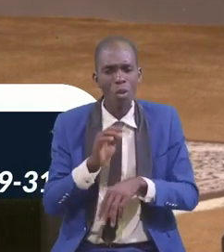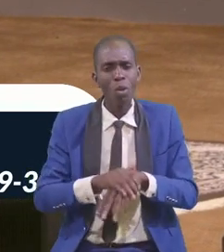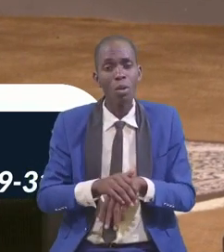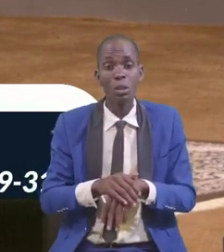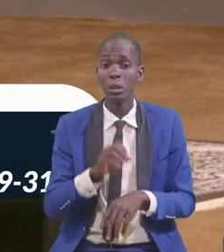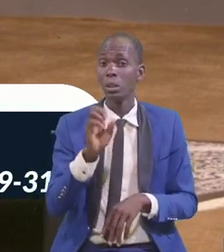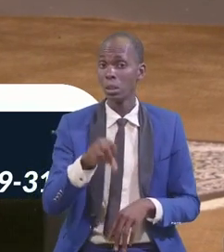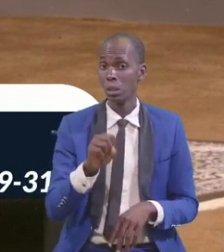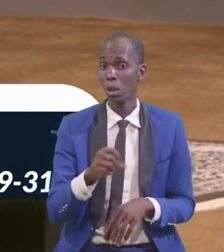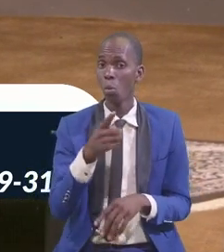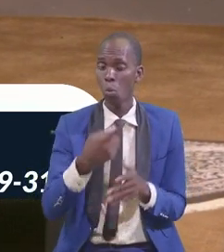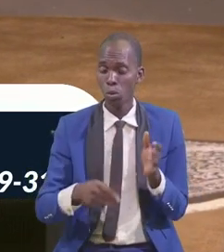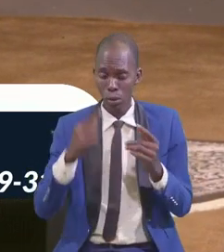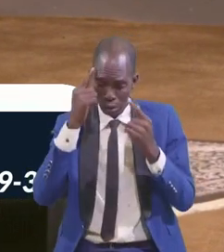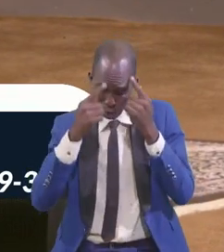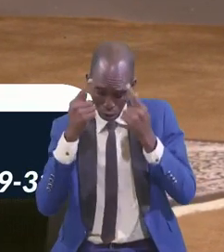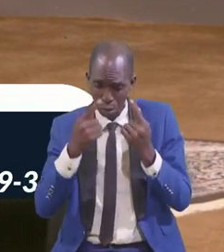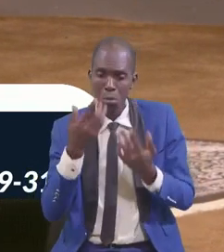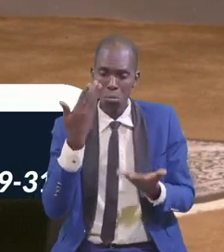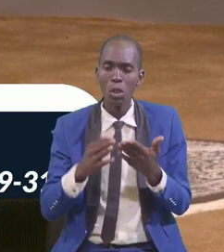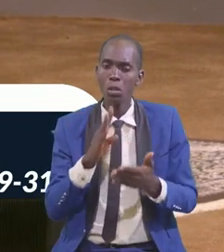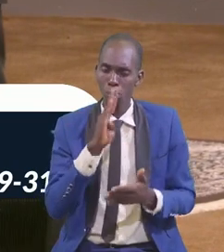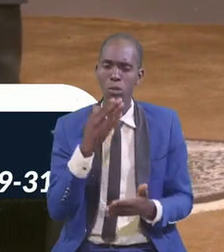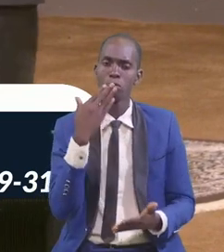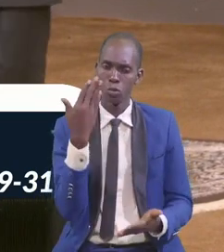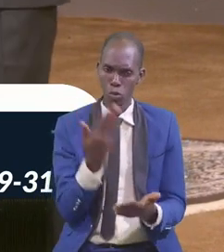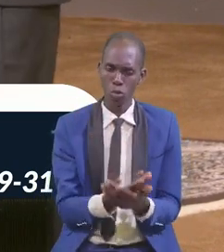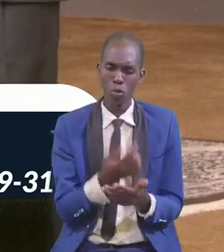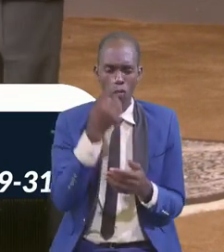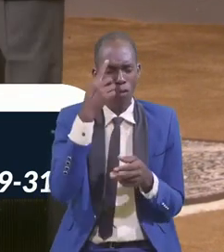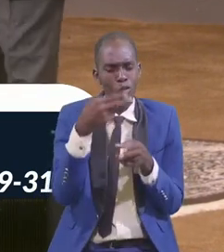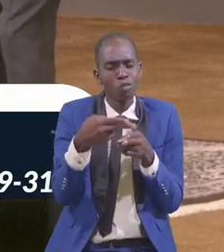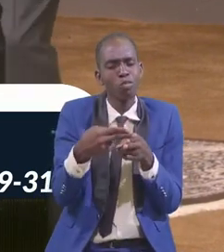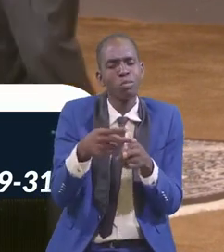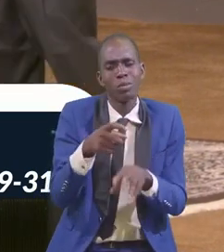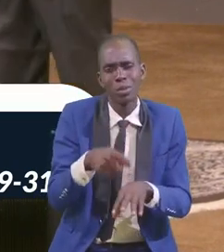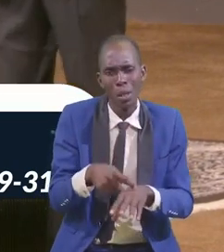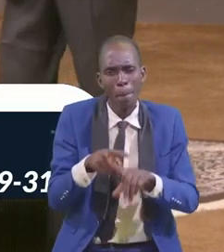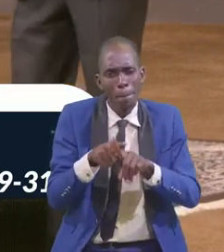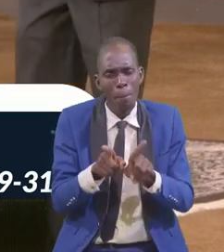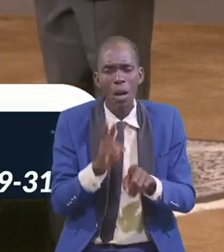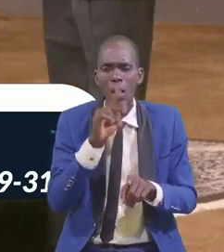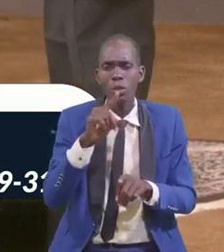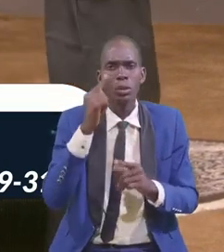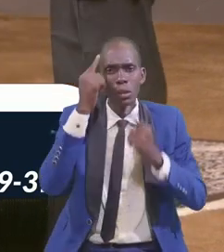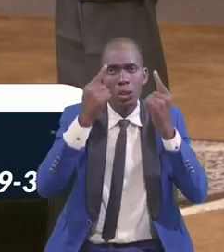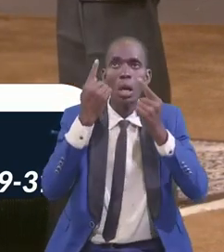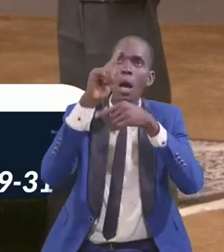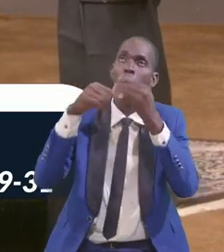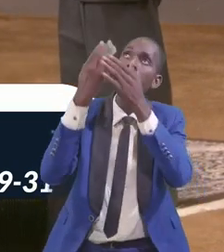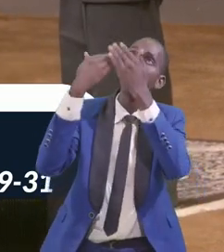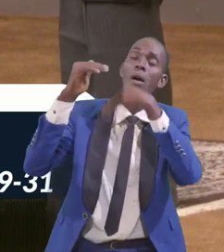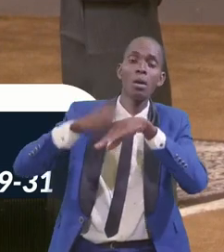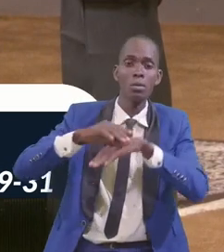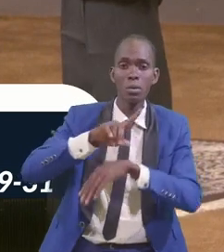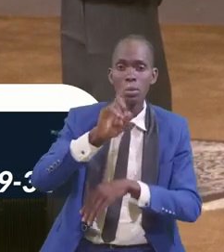good temporarily. Are you thinking about heaven? Are you thinking about holiness? Are you thinking about the